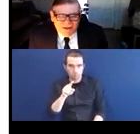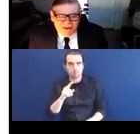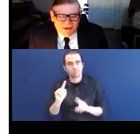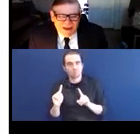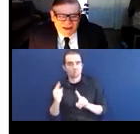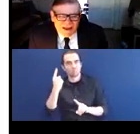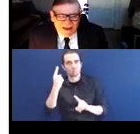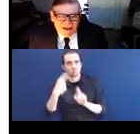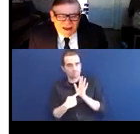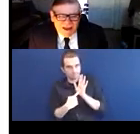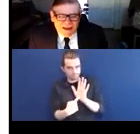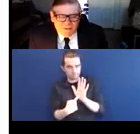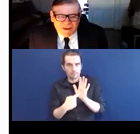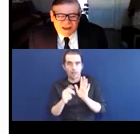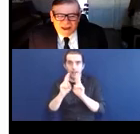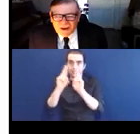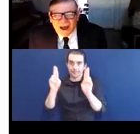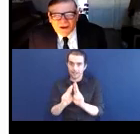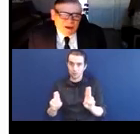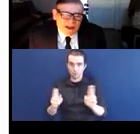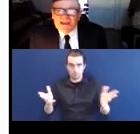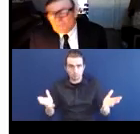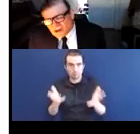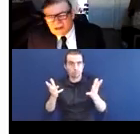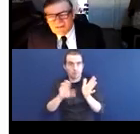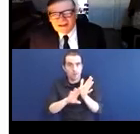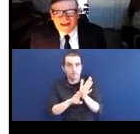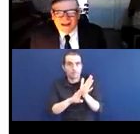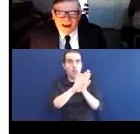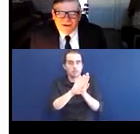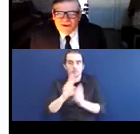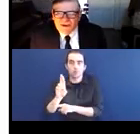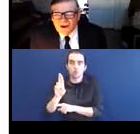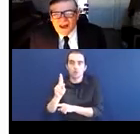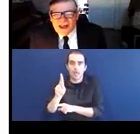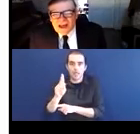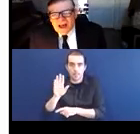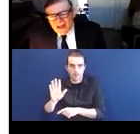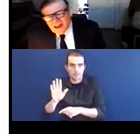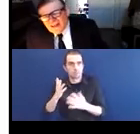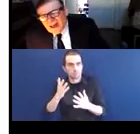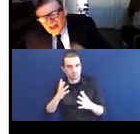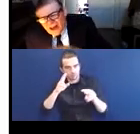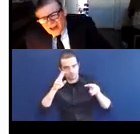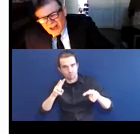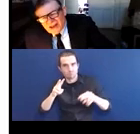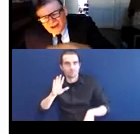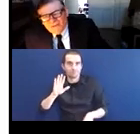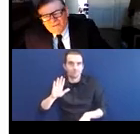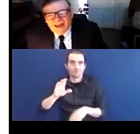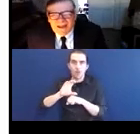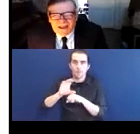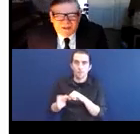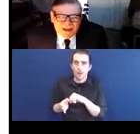to vulnerability to poverty and ill health, which leads to more disability, and it goes on. And then